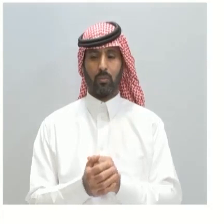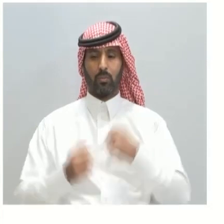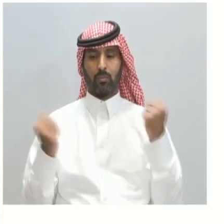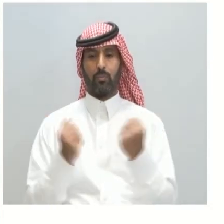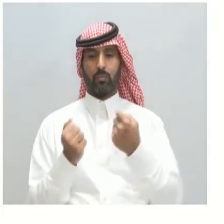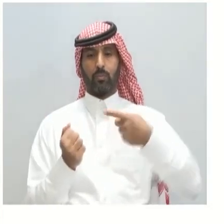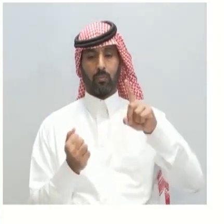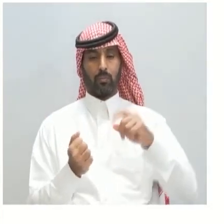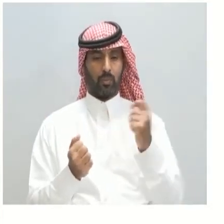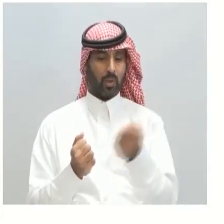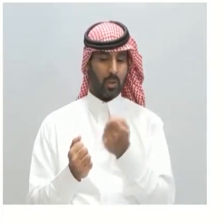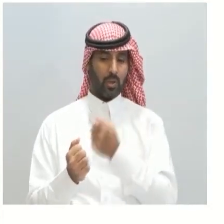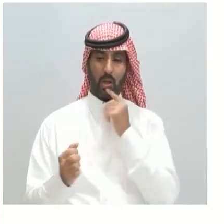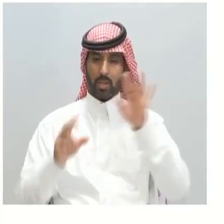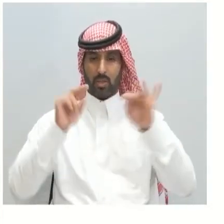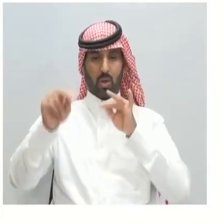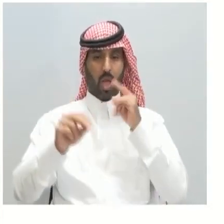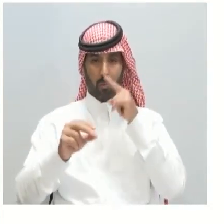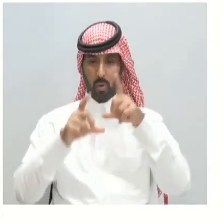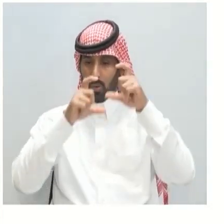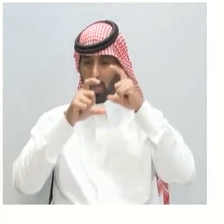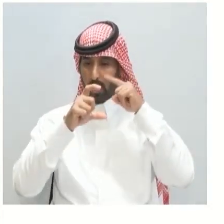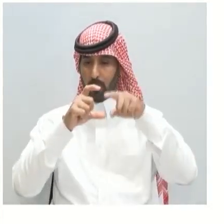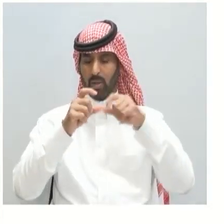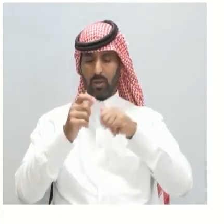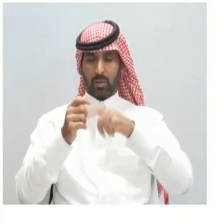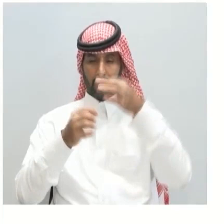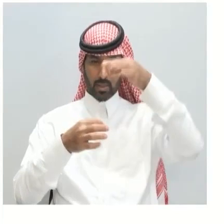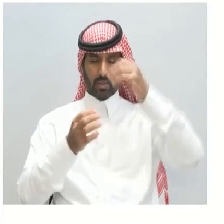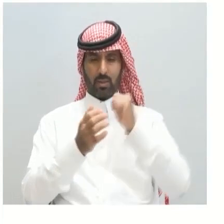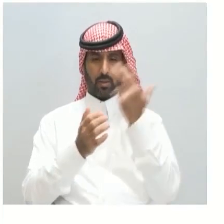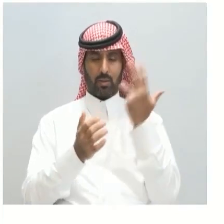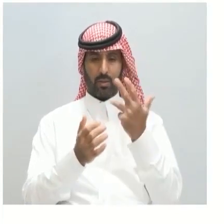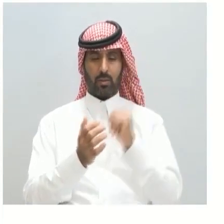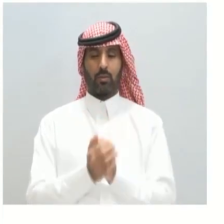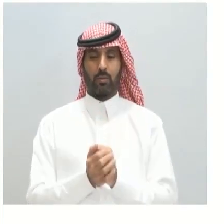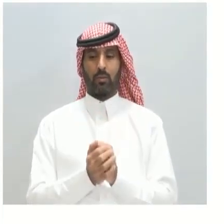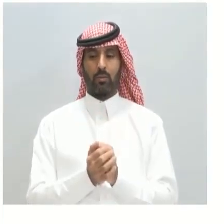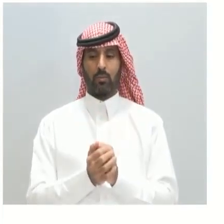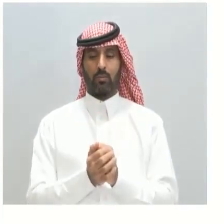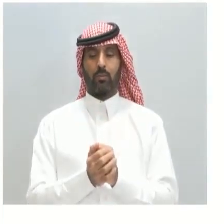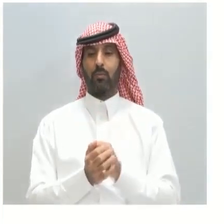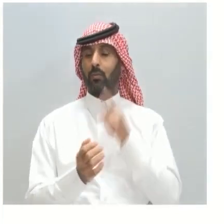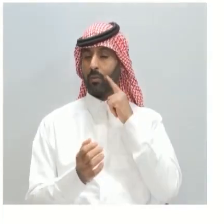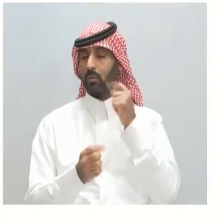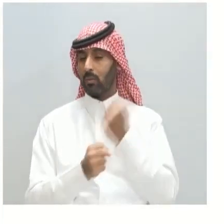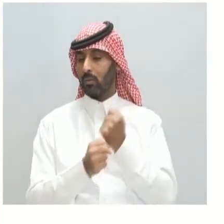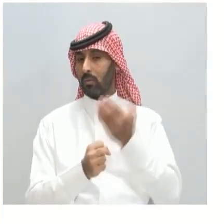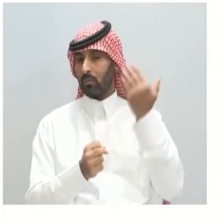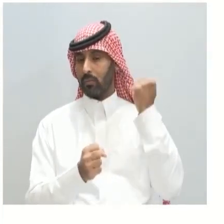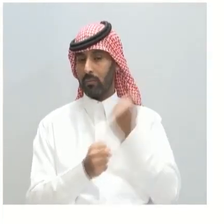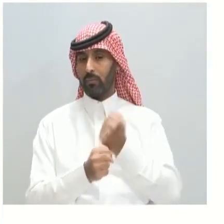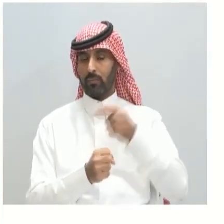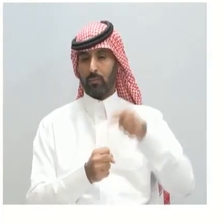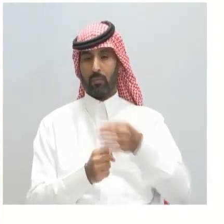D here, write a story about the picture on page 9. So open your book on page 9. Use past and present